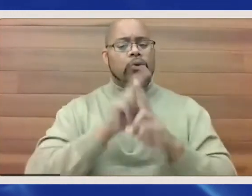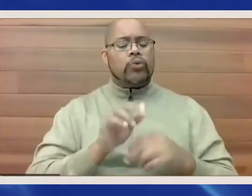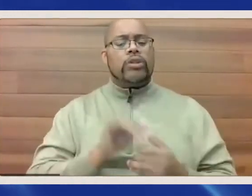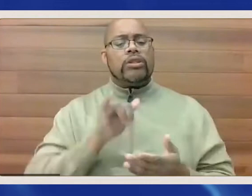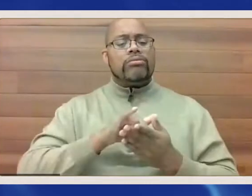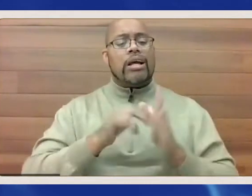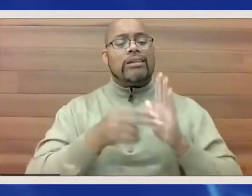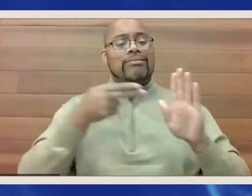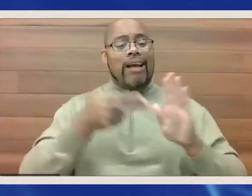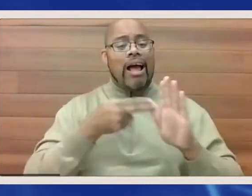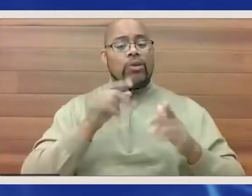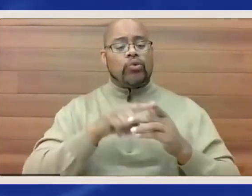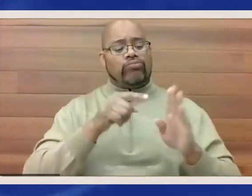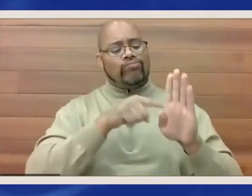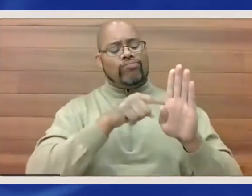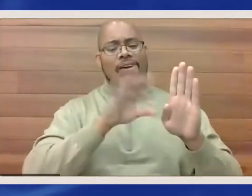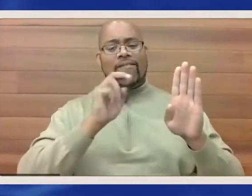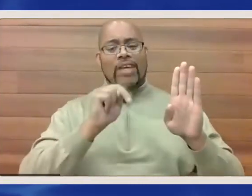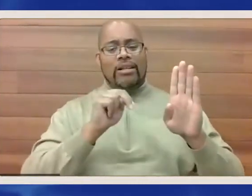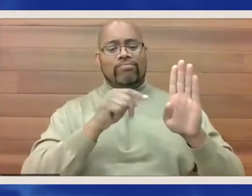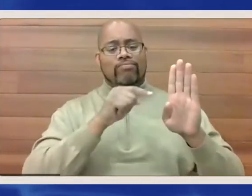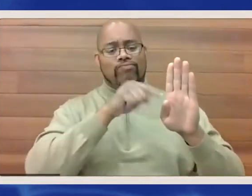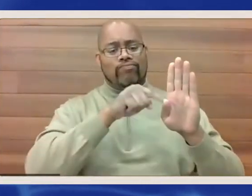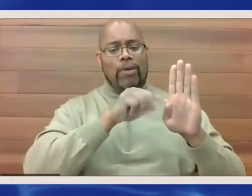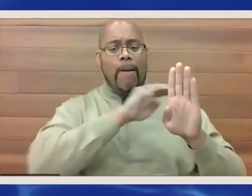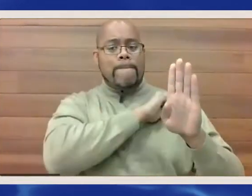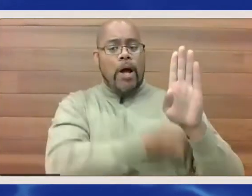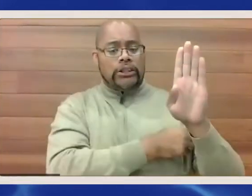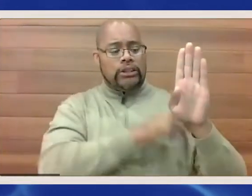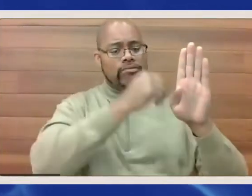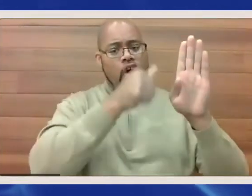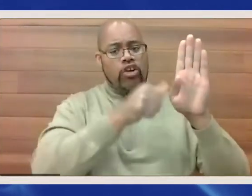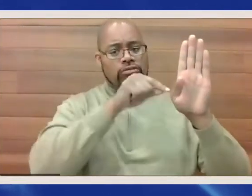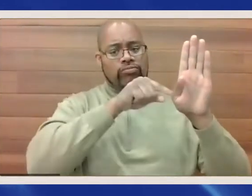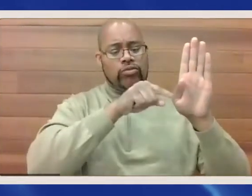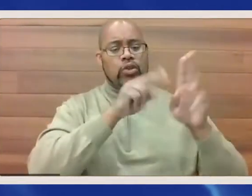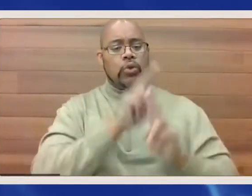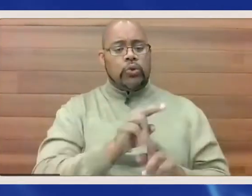to the dorsal shoulder muscle using a nylon